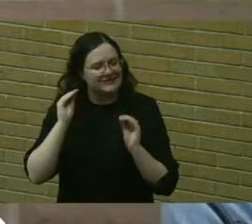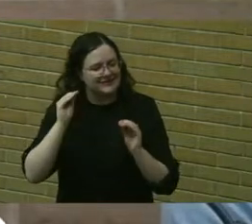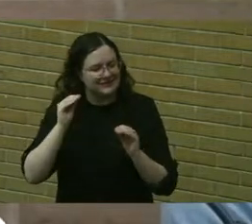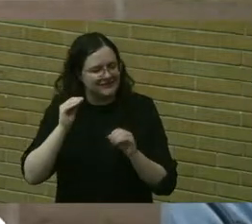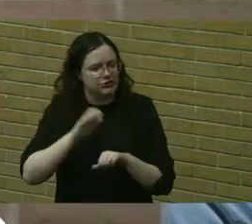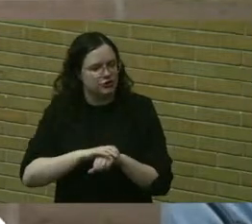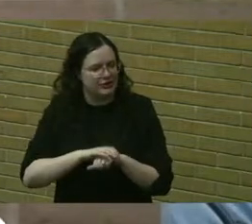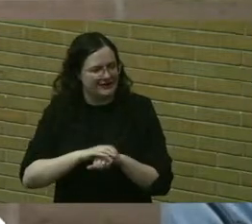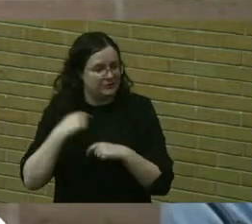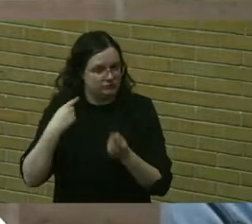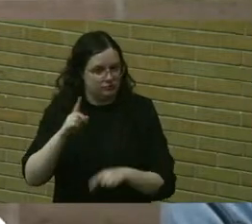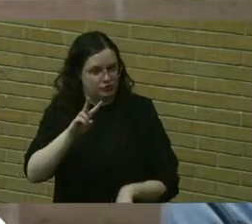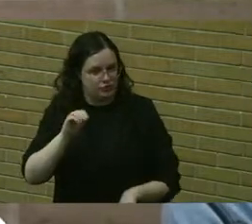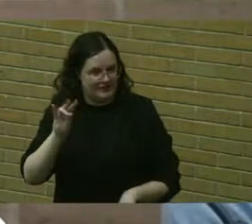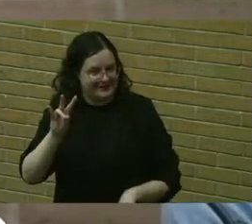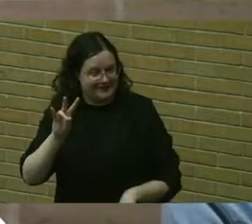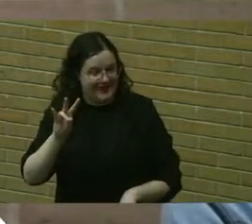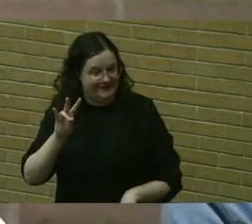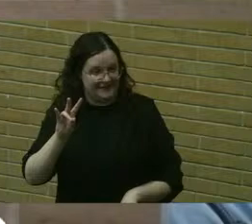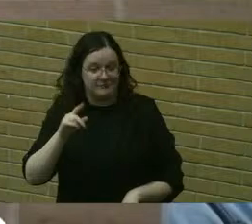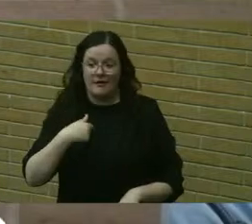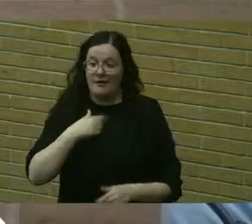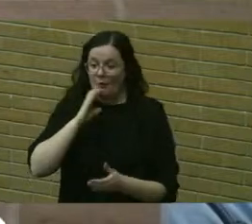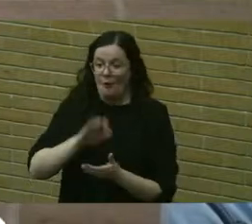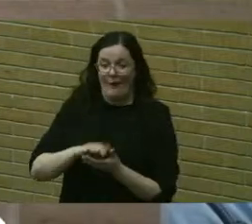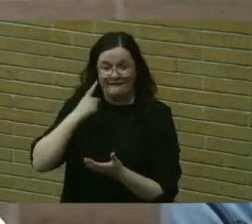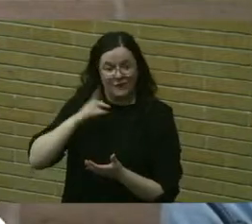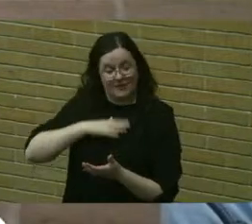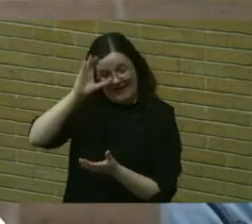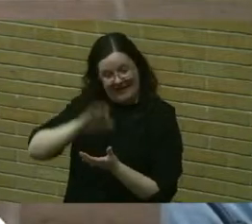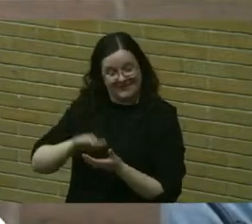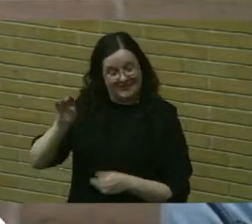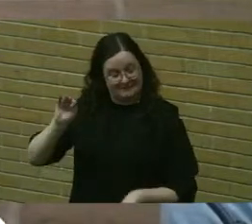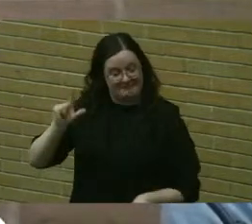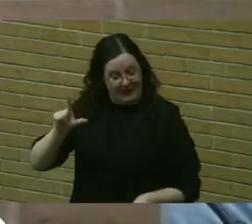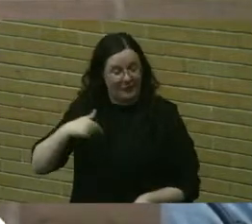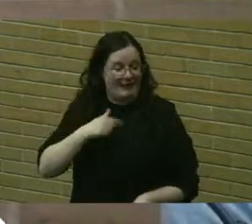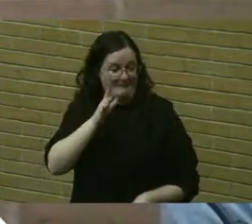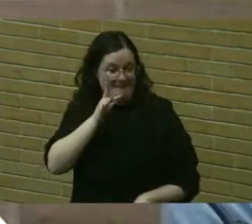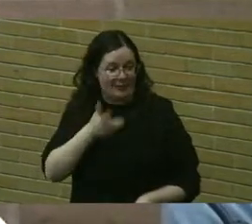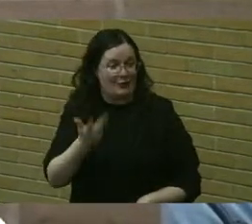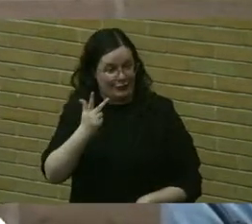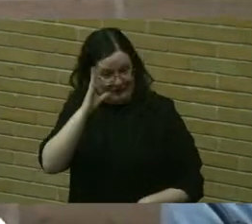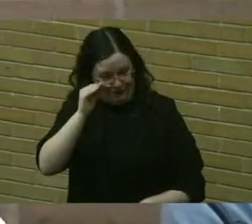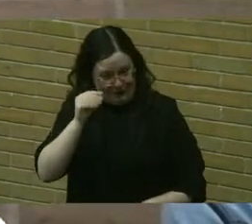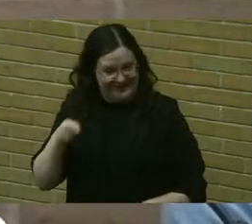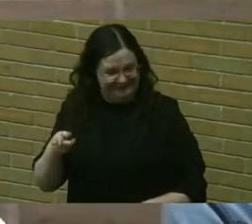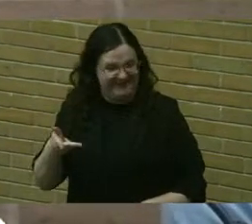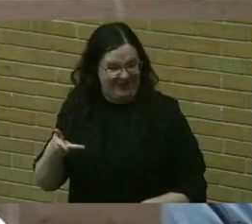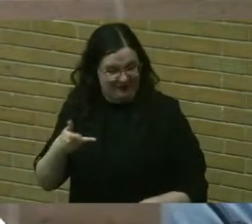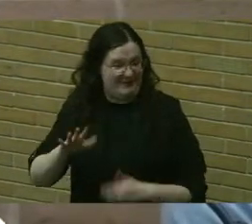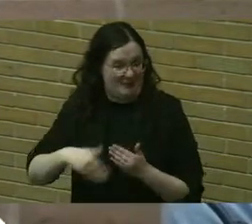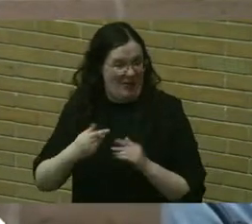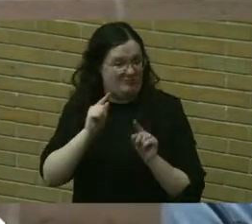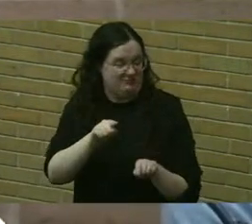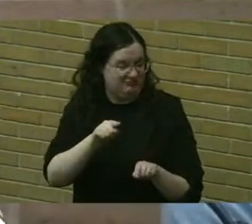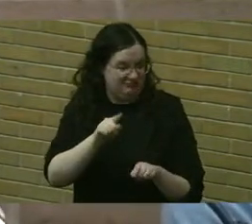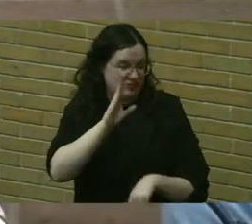2007, wife to my husband Michael, and mother to my 3 boys, all who presently attend Brighton Central